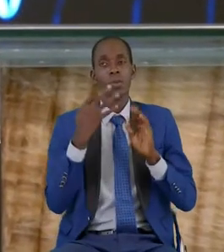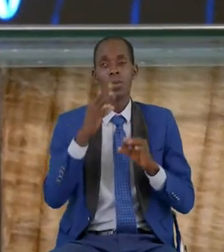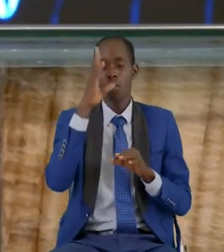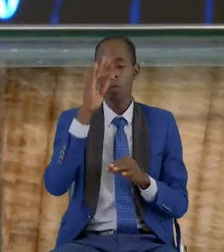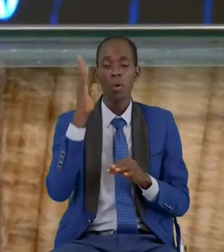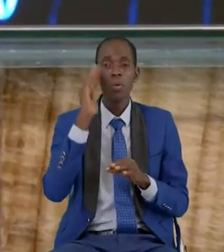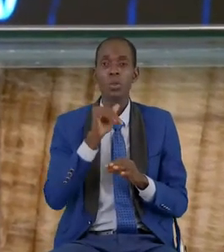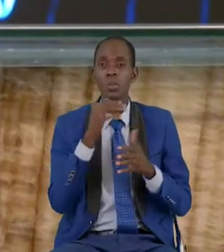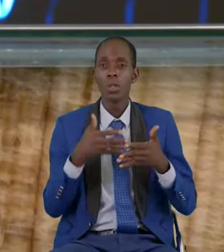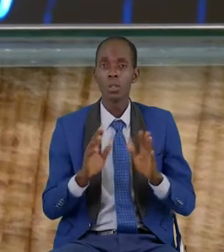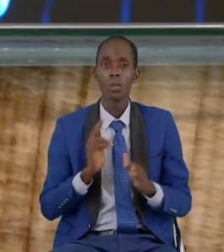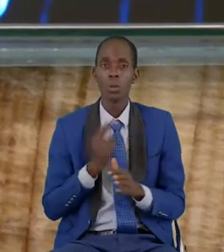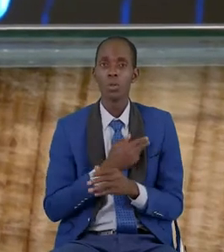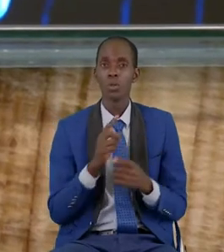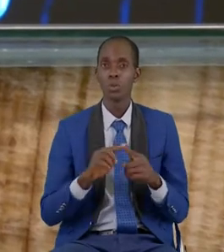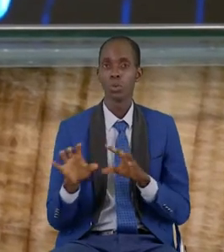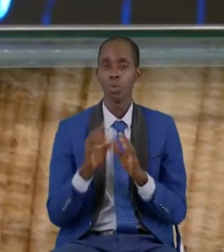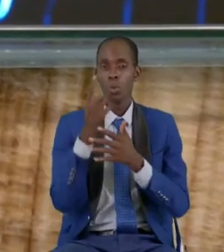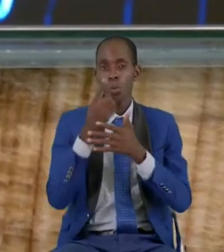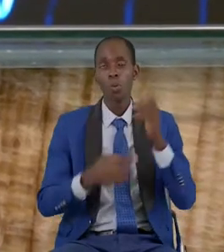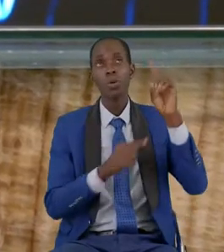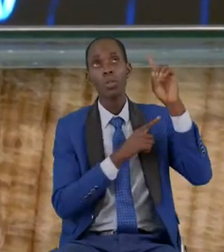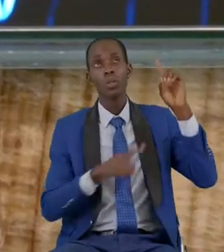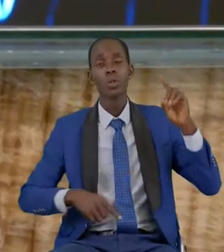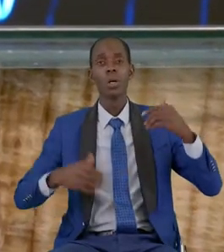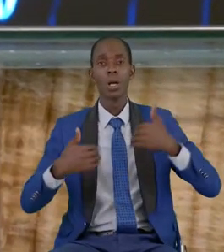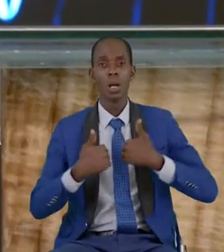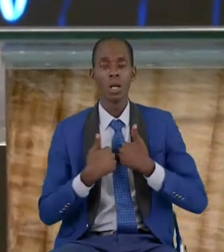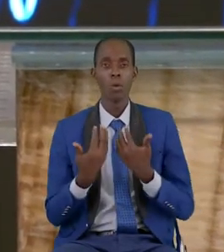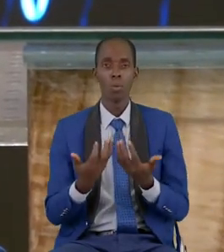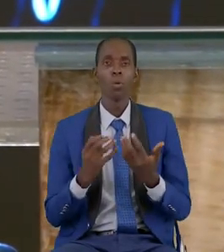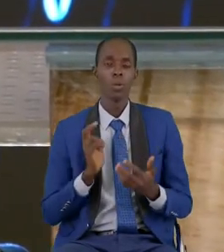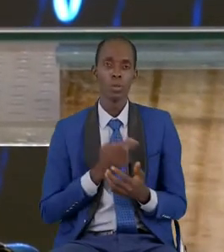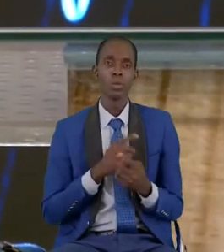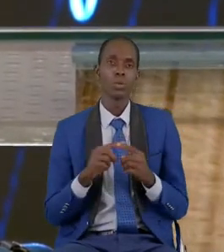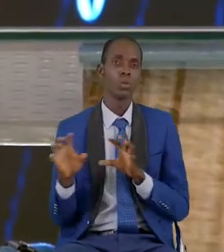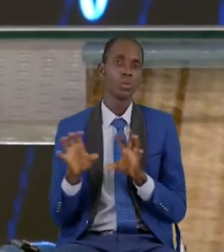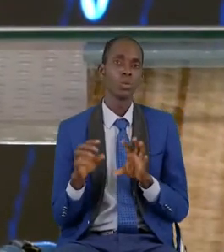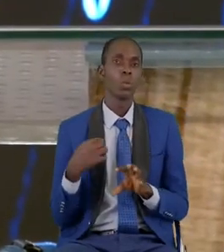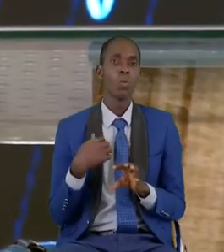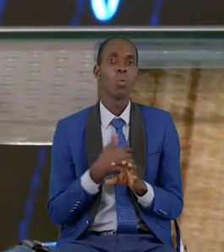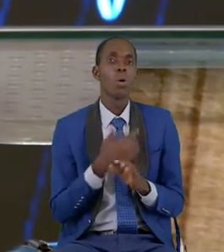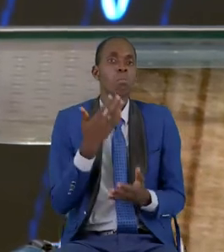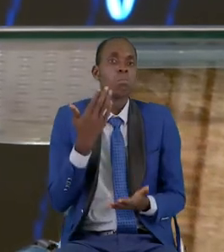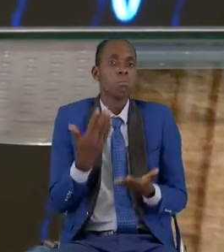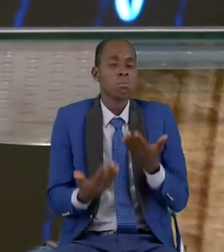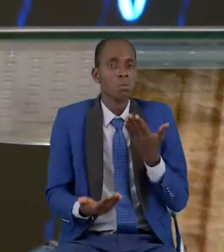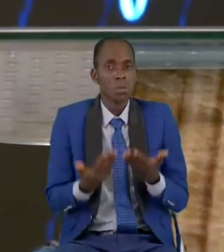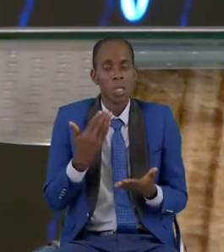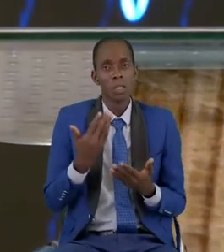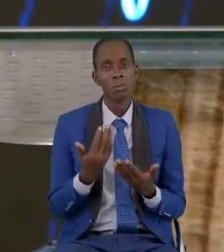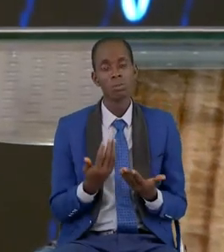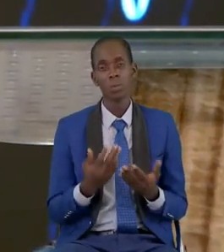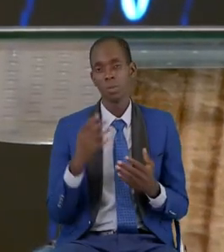to do what the Lord has revealed we should do, we might eventually miss